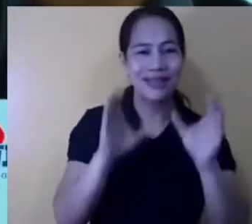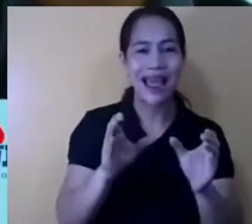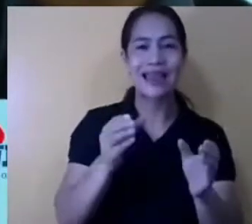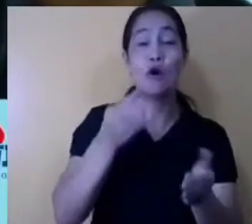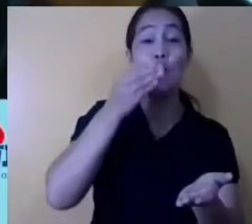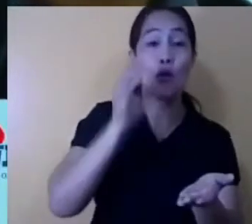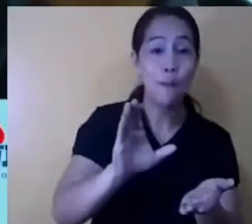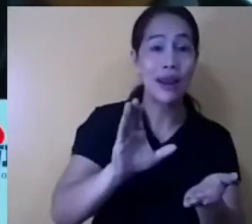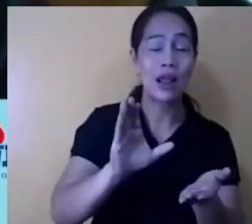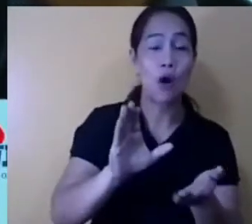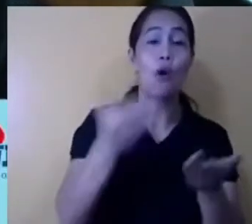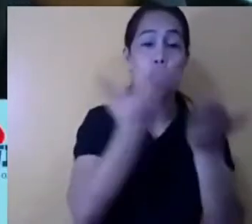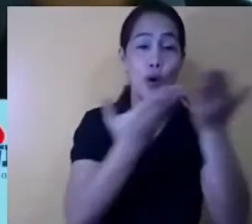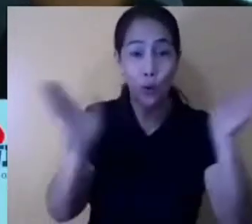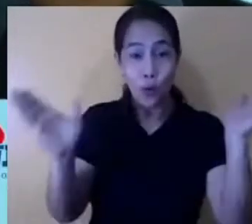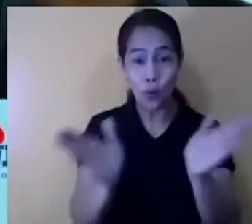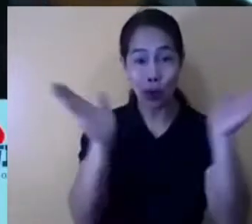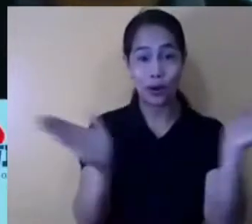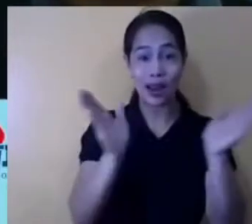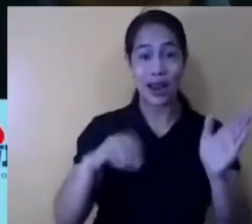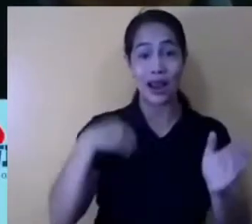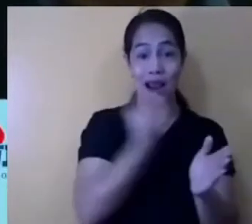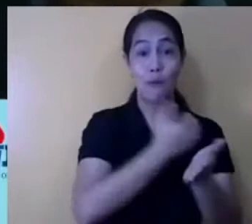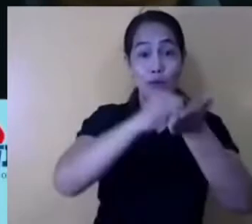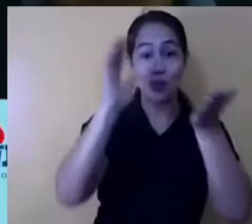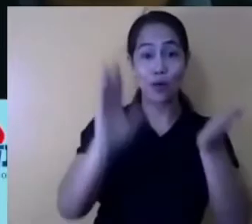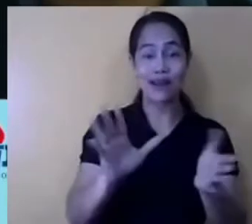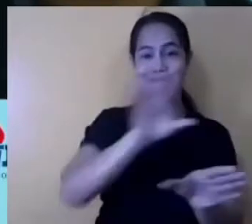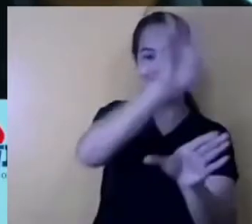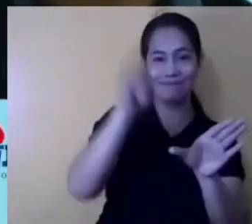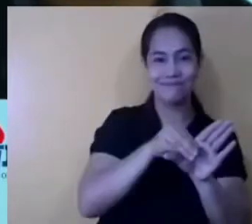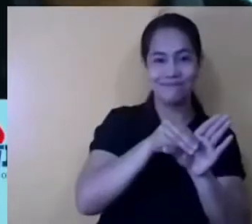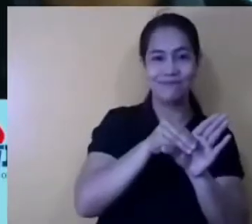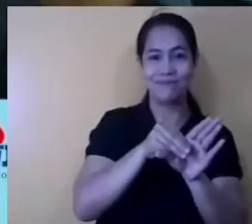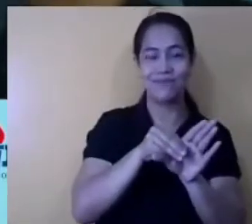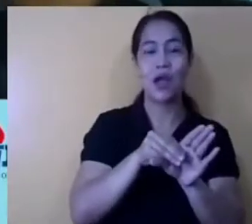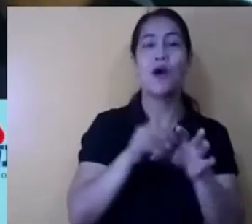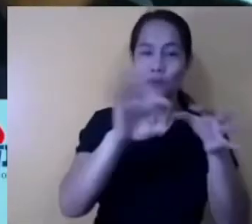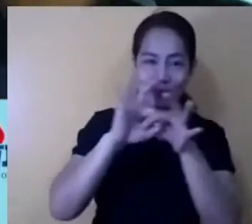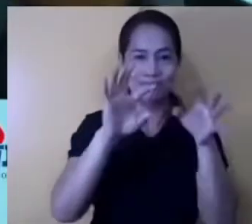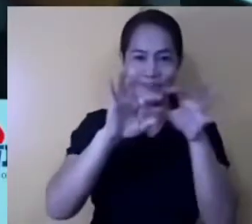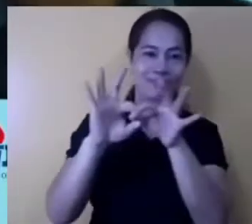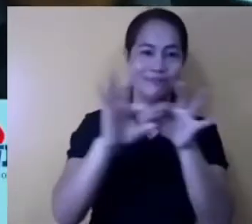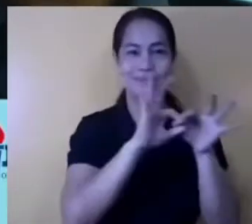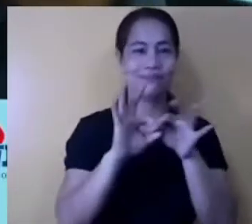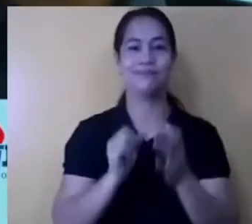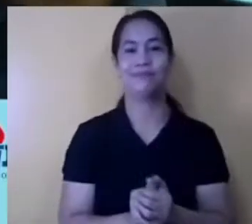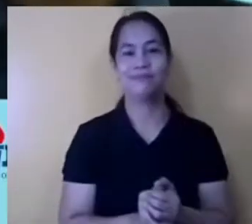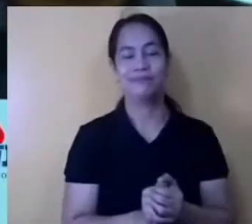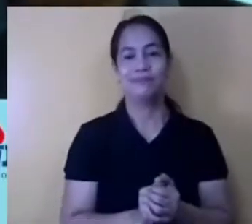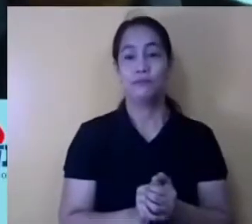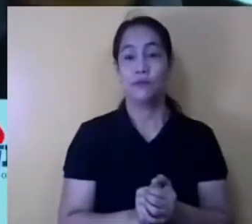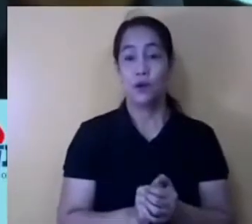material encouraged our learners to participate, cooperate, and collaborate. Should we